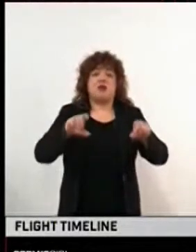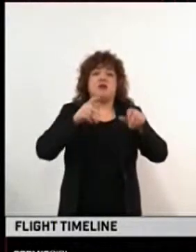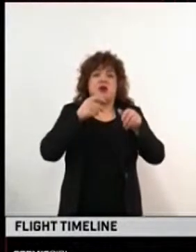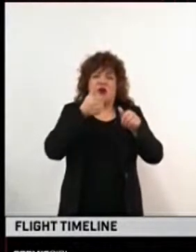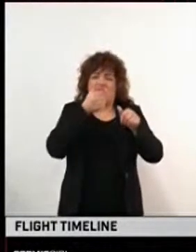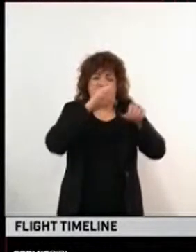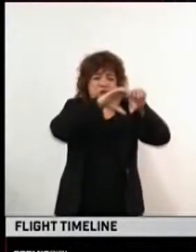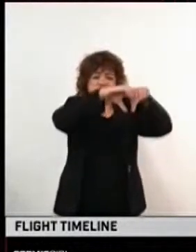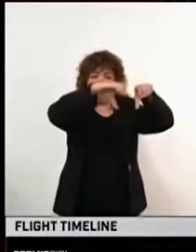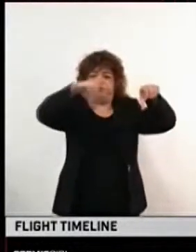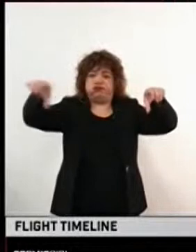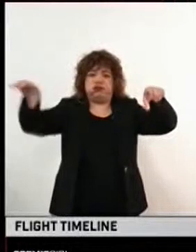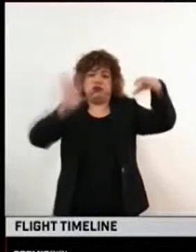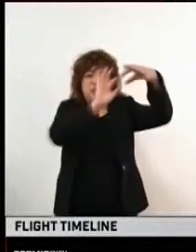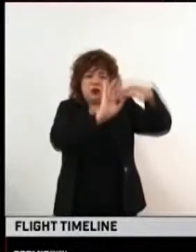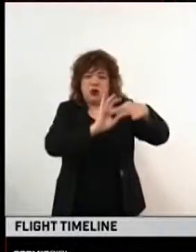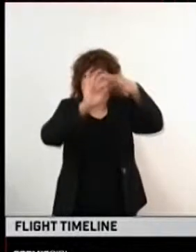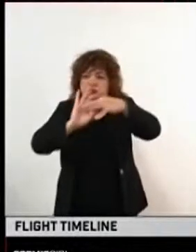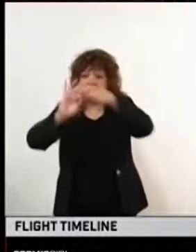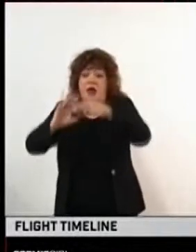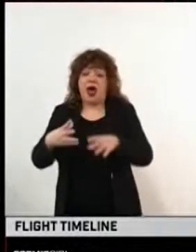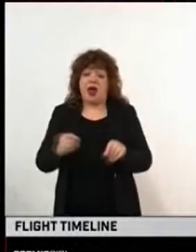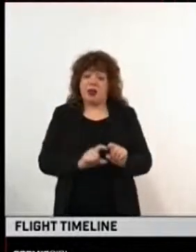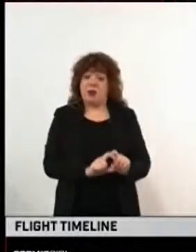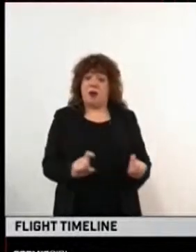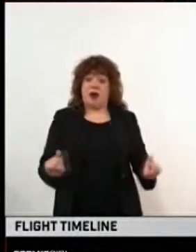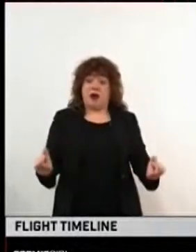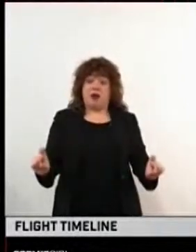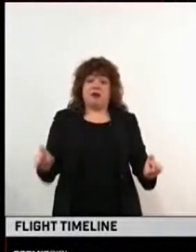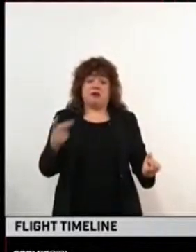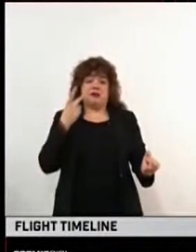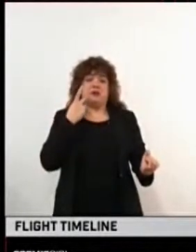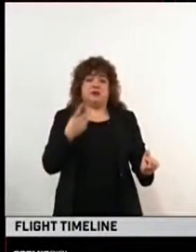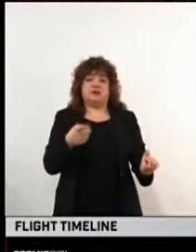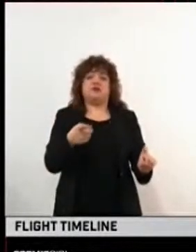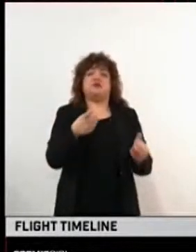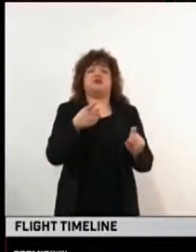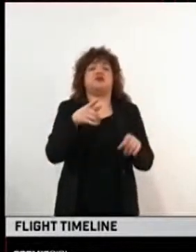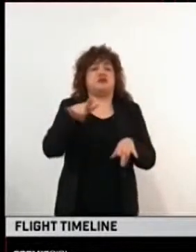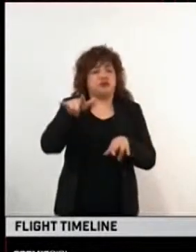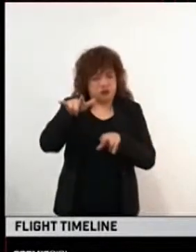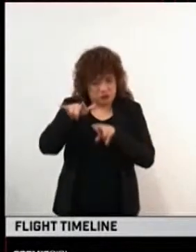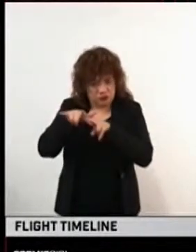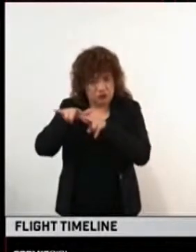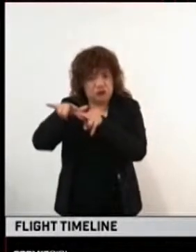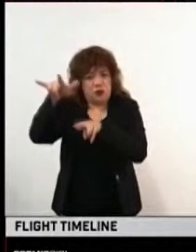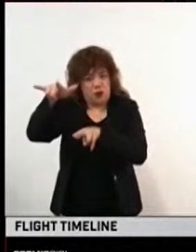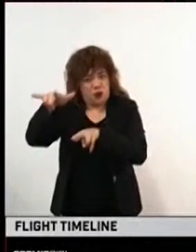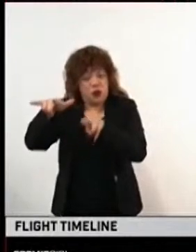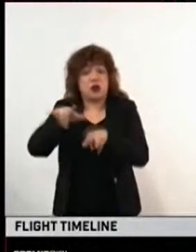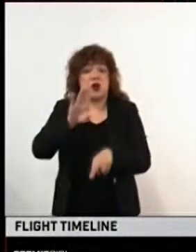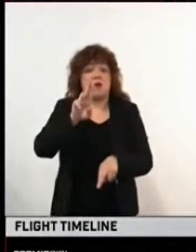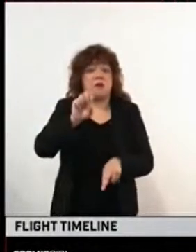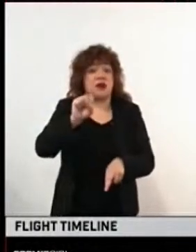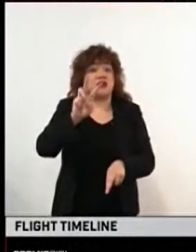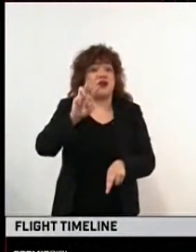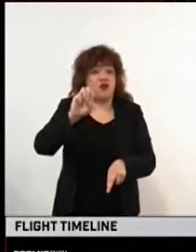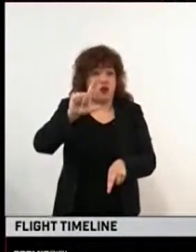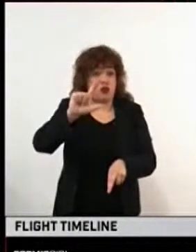Across the bottom of this GUI, you can see some other information regarding both Cosmic Girl and the rocket pertaining to bus voltage, the speed